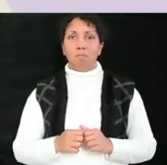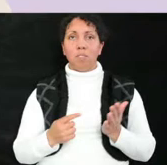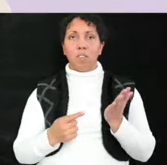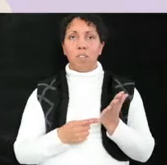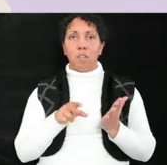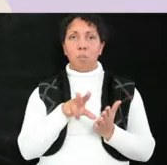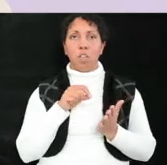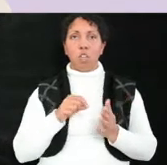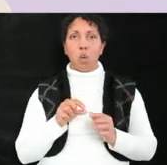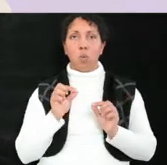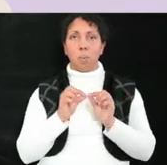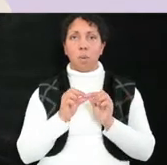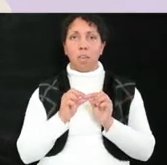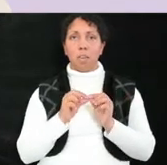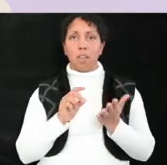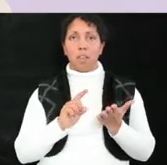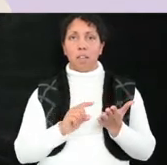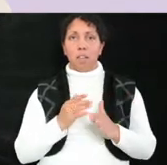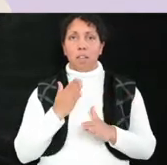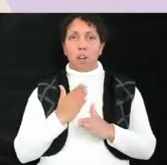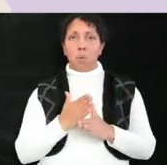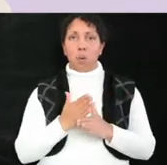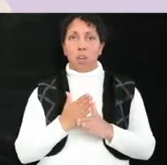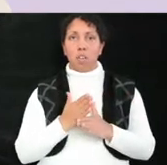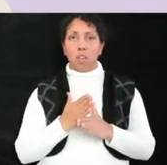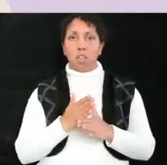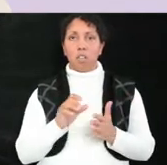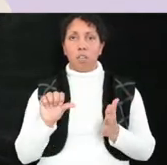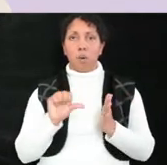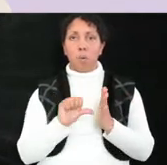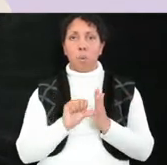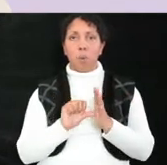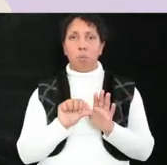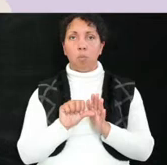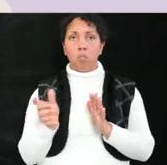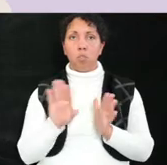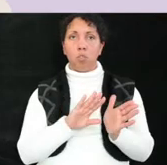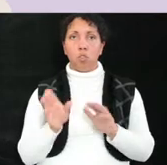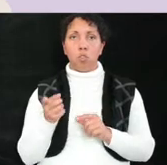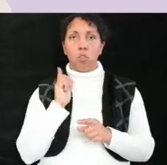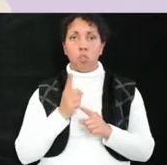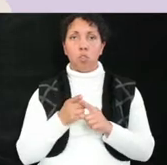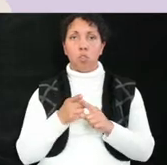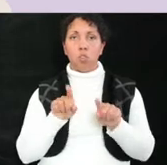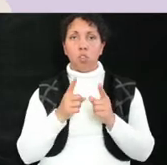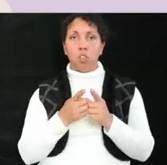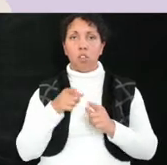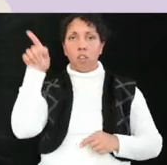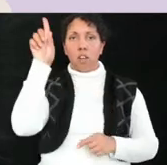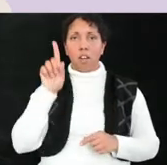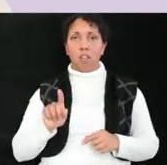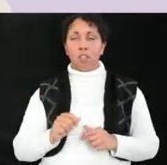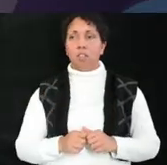TP chose B. A NYAS worker sorts things out if adults aren't listening to you. That is the right